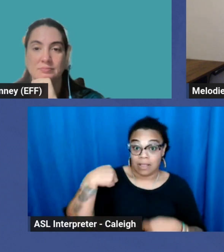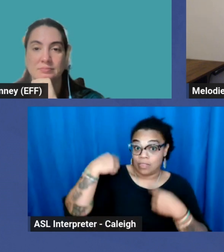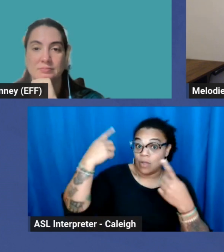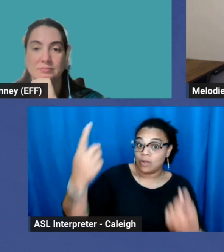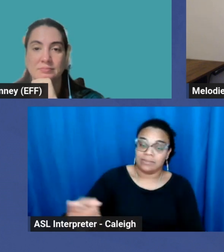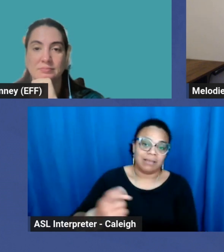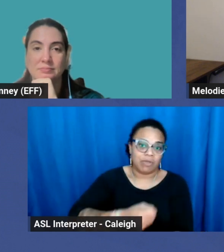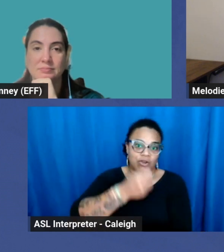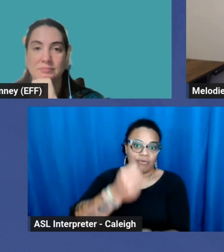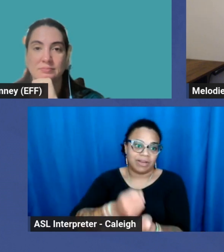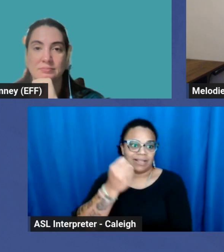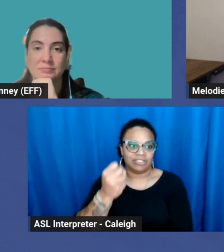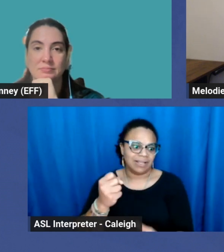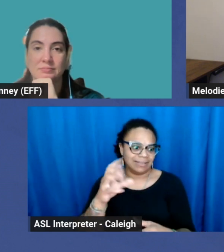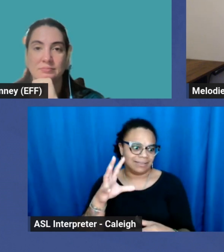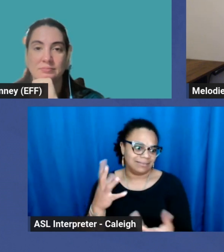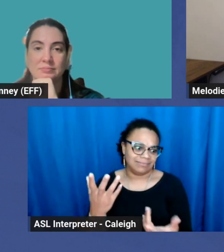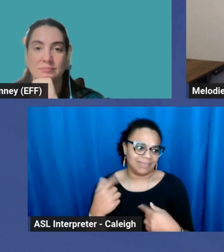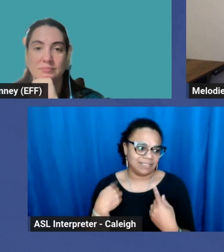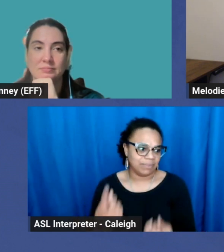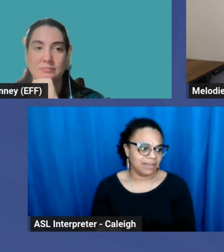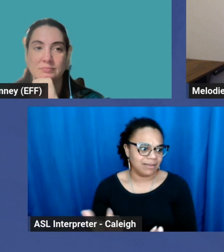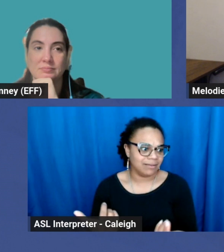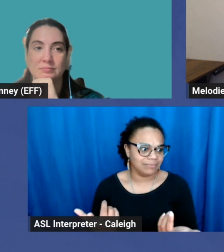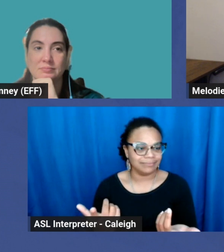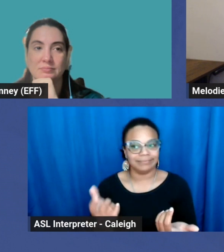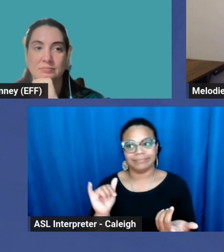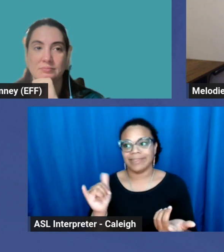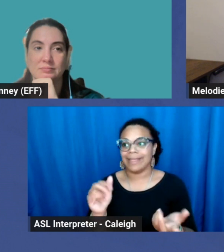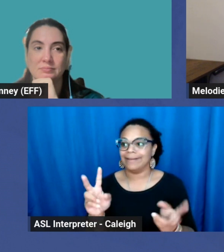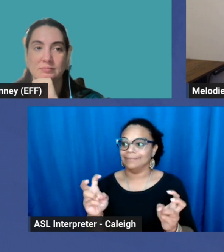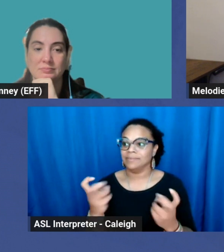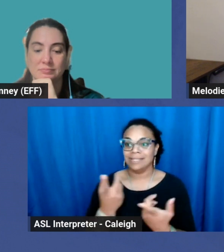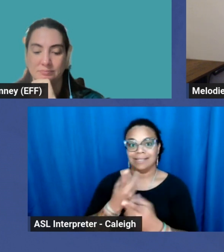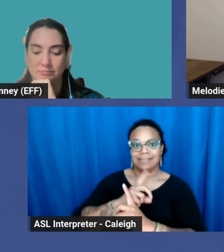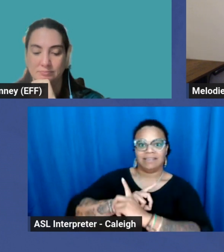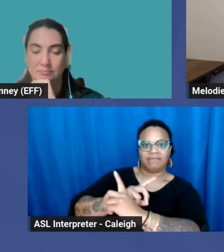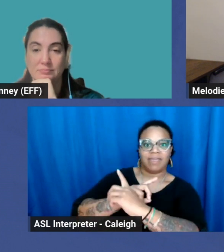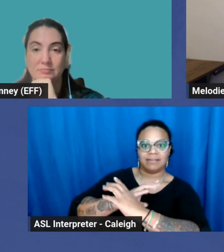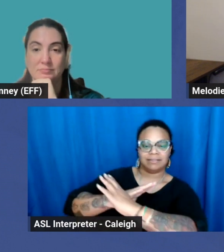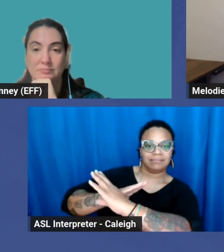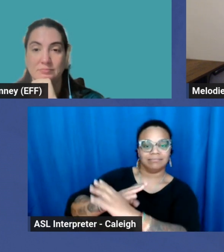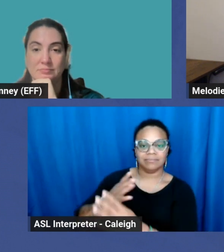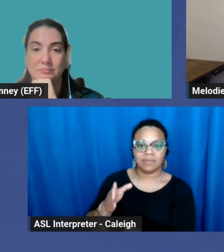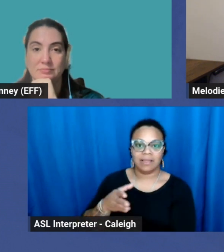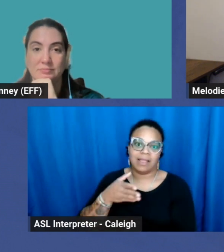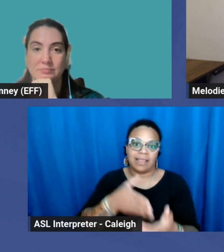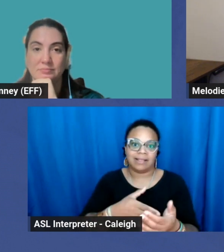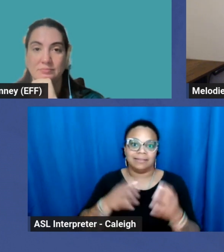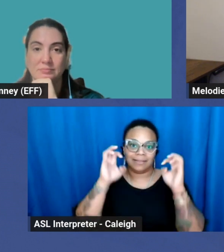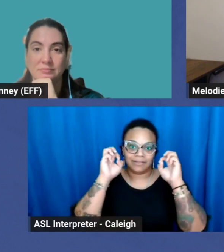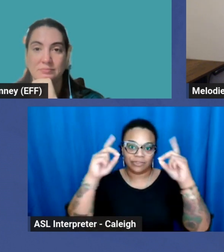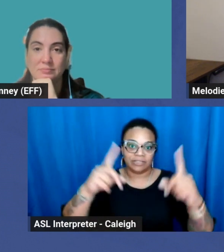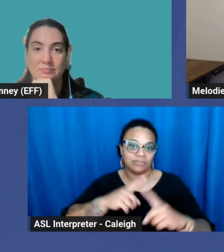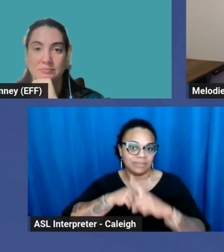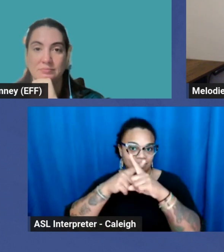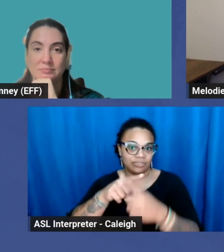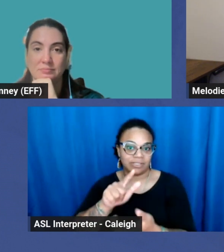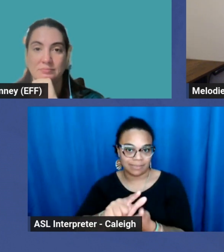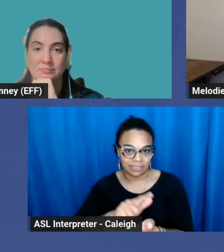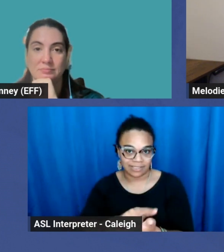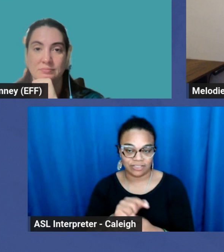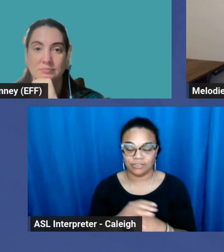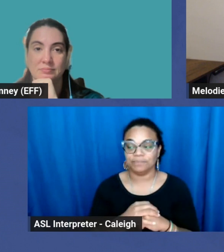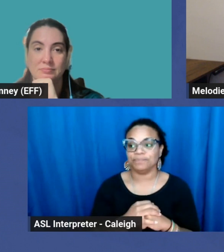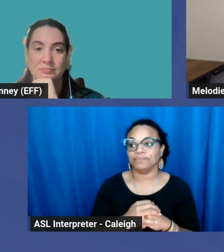a bulwark, a line of defense against educational censorship legislation.